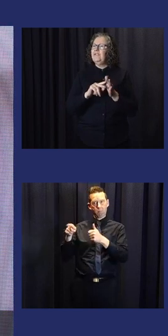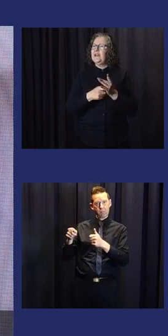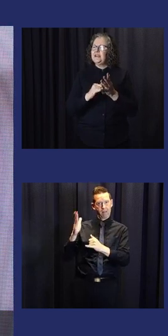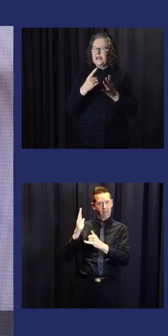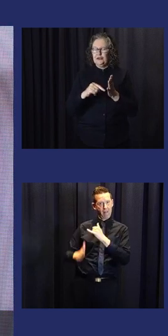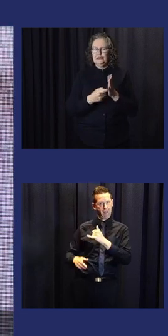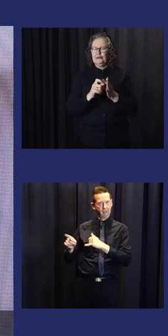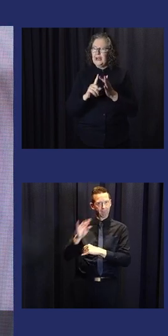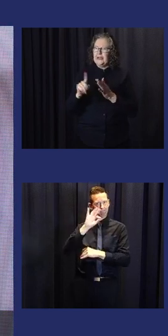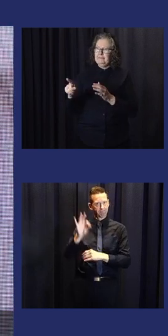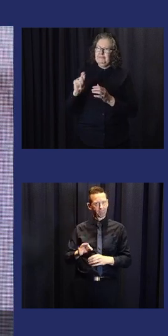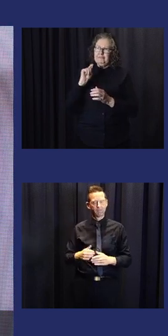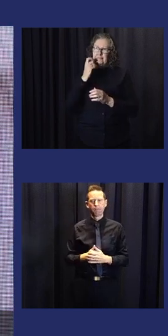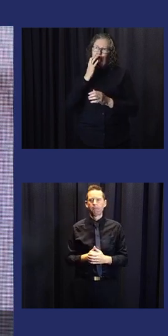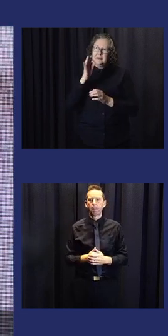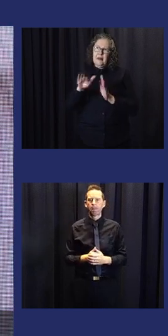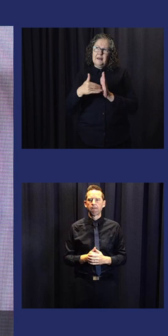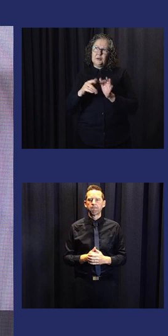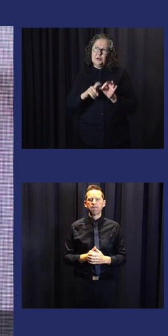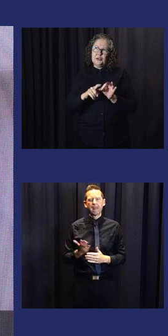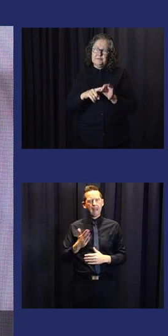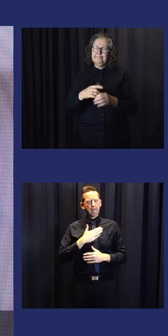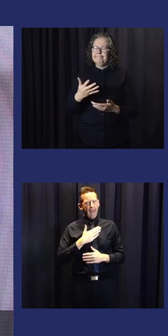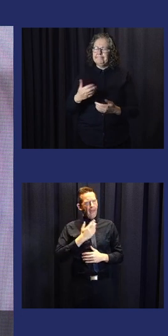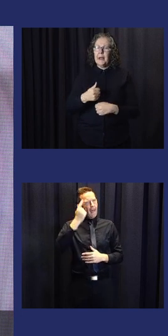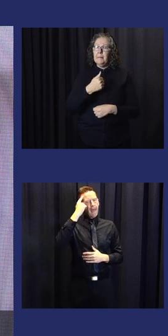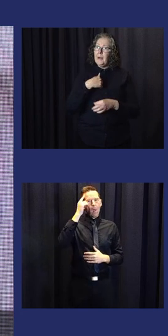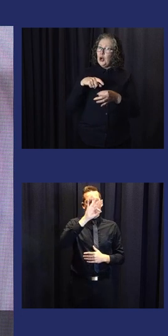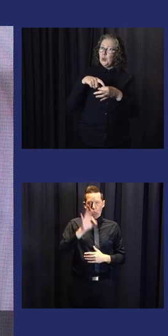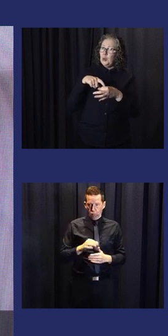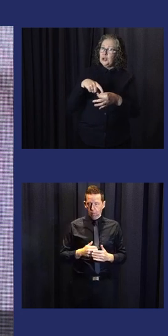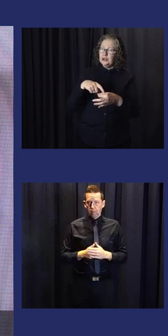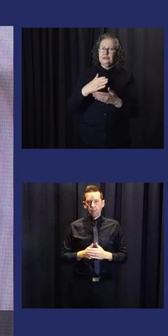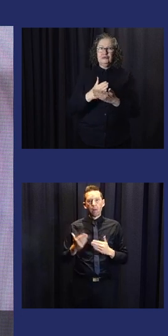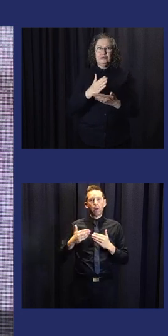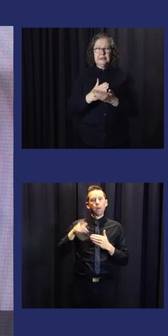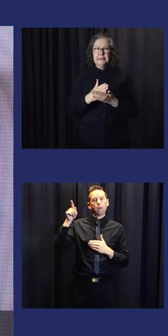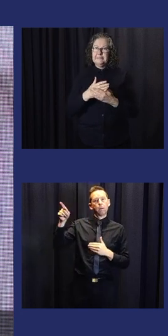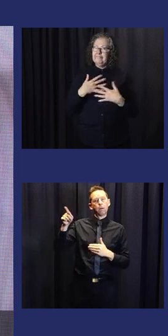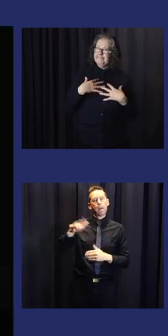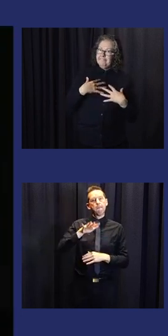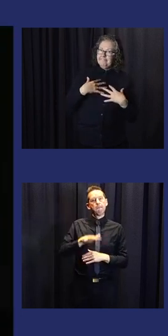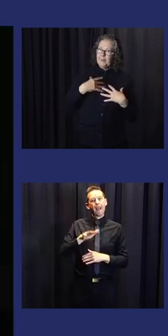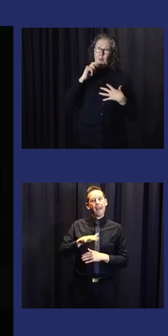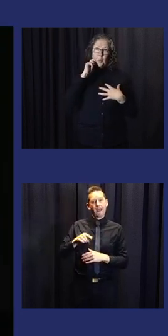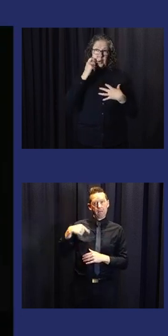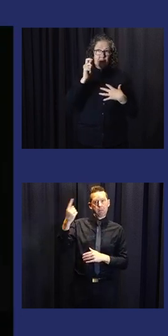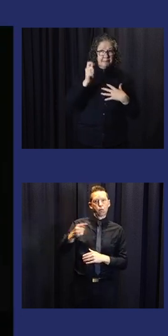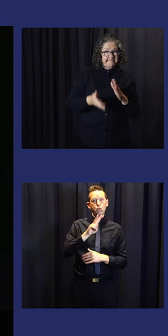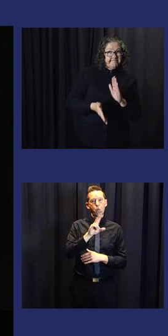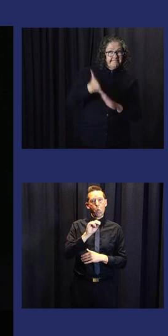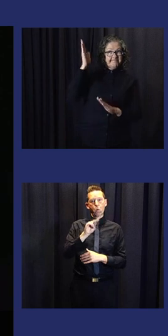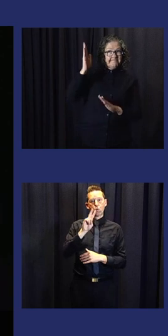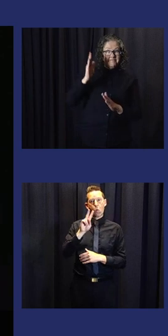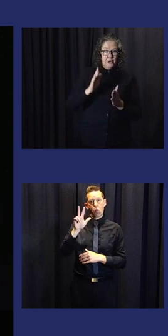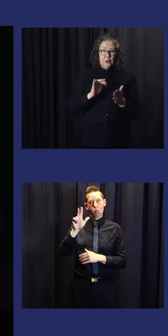Yeah, thanks very much, panel. My question, I think, is a tactical question. We're on our way to New York, May next year. There are going to be